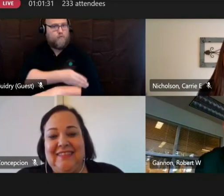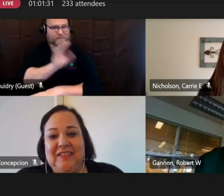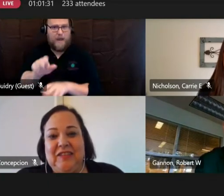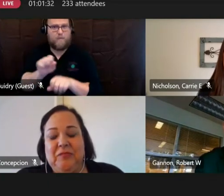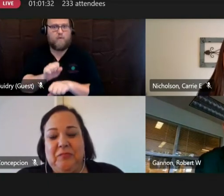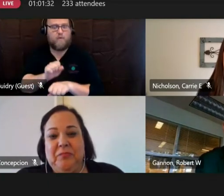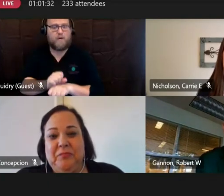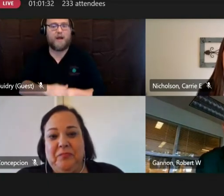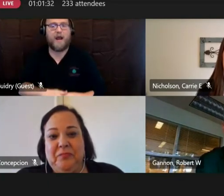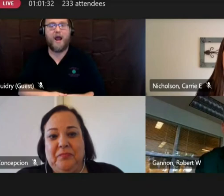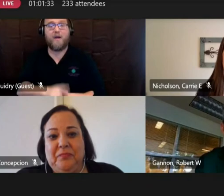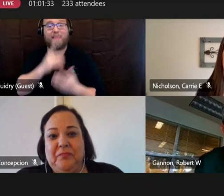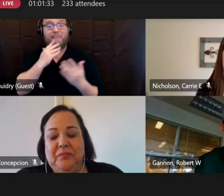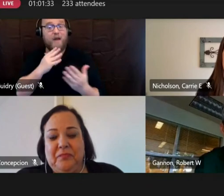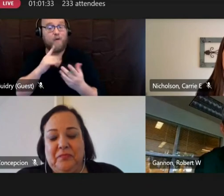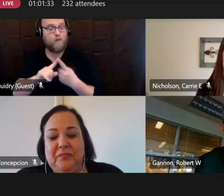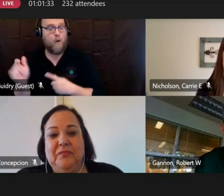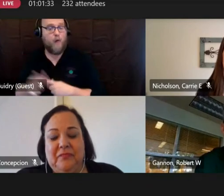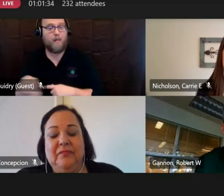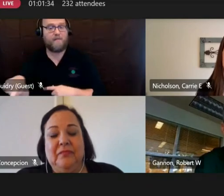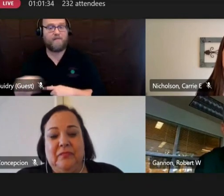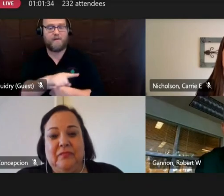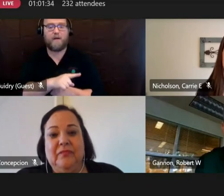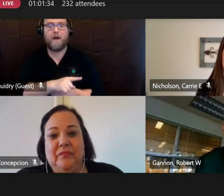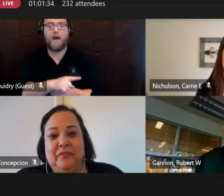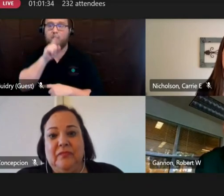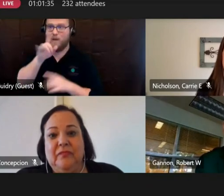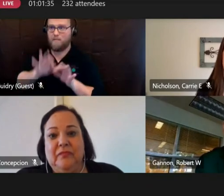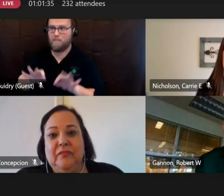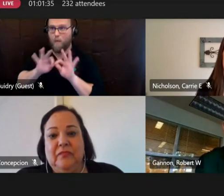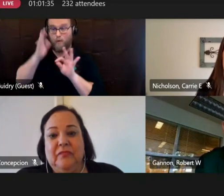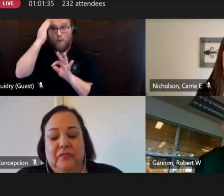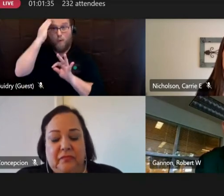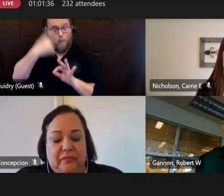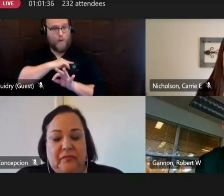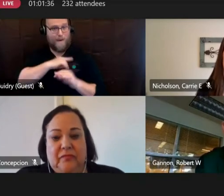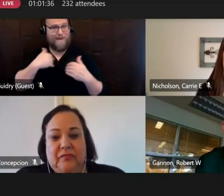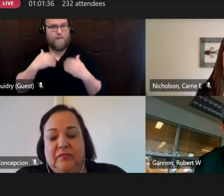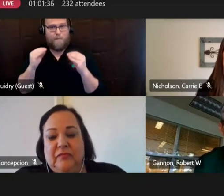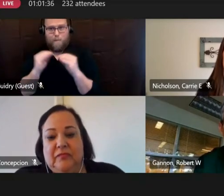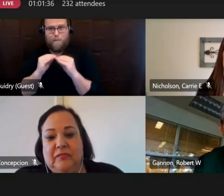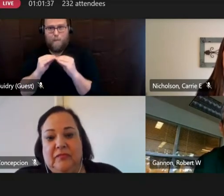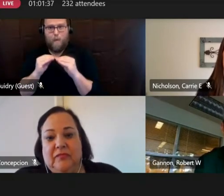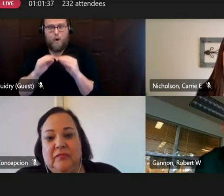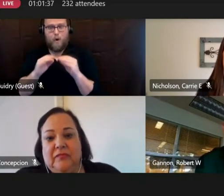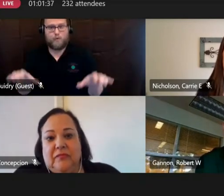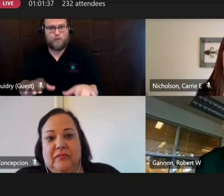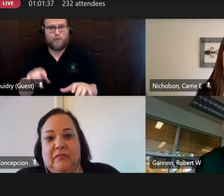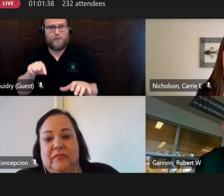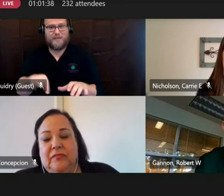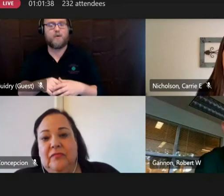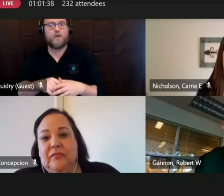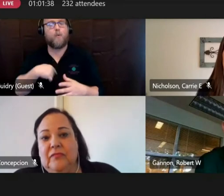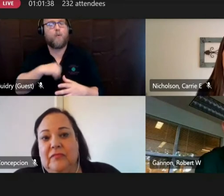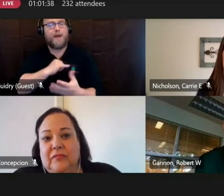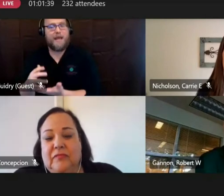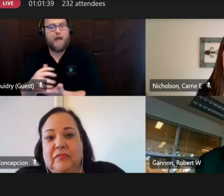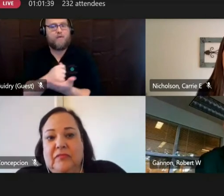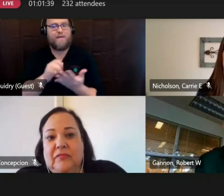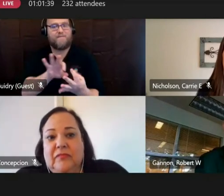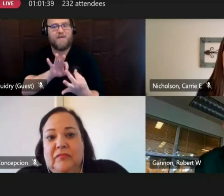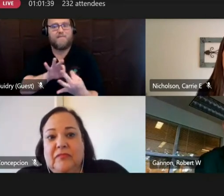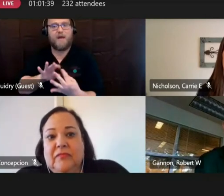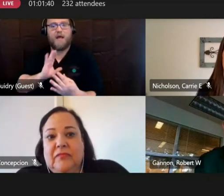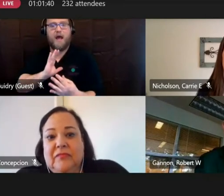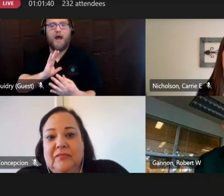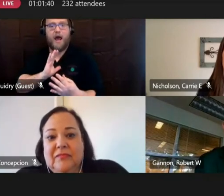piece, we have more to do in this space. This is about gathering feedback tonight on a plan that we are submitting to the State Superintendent of